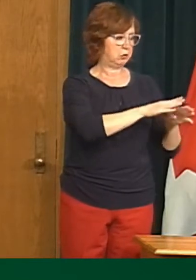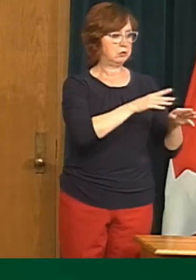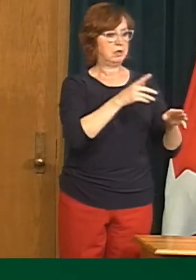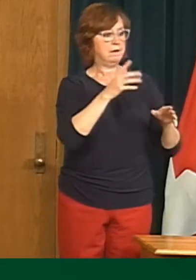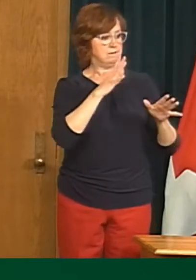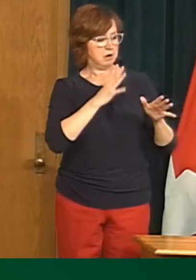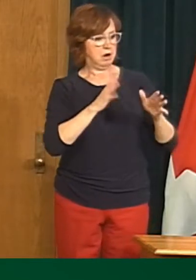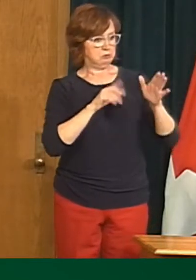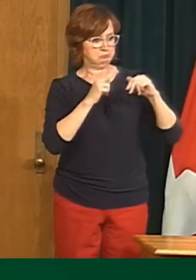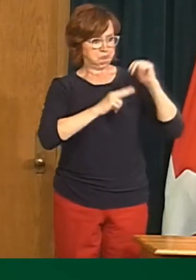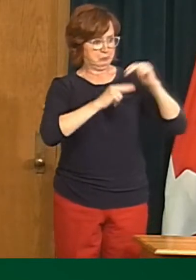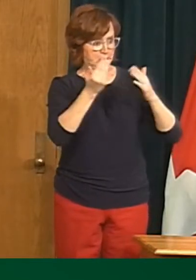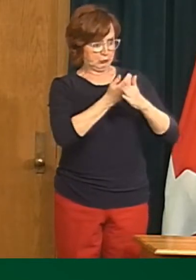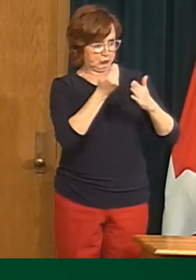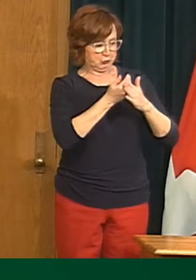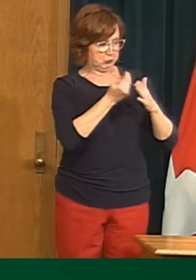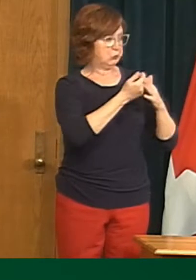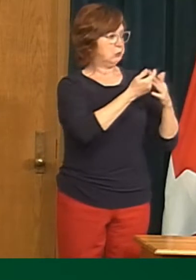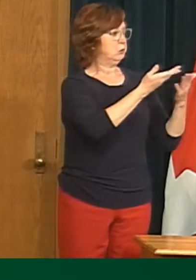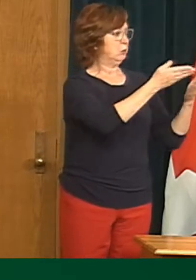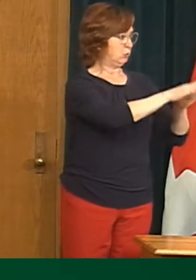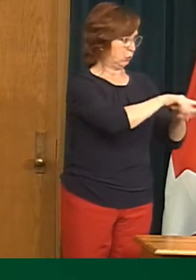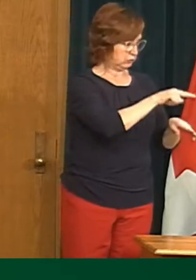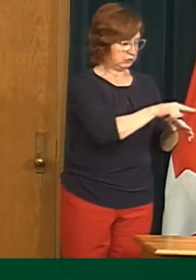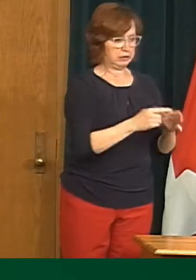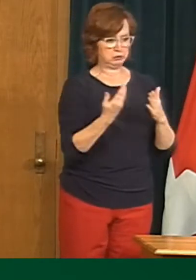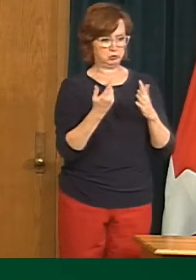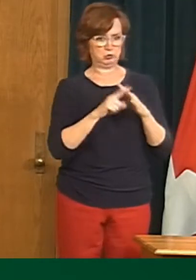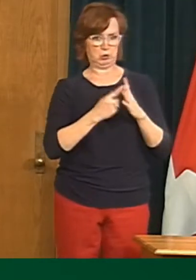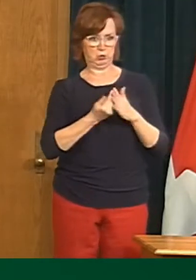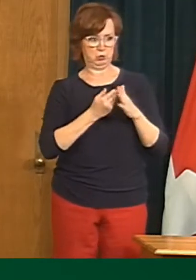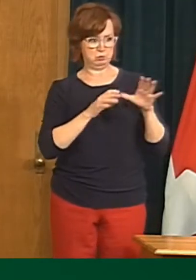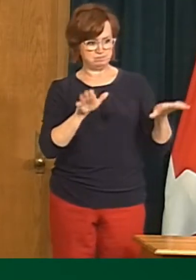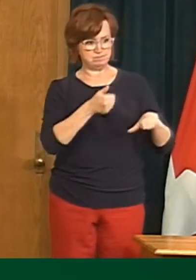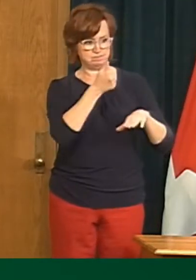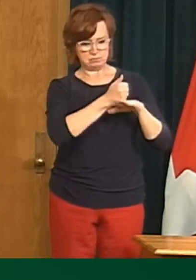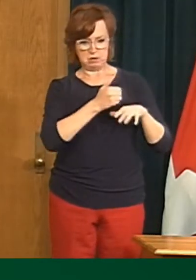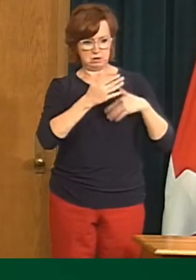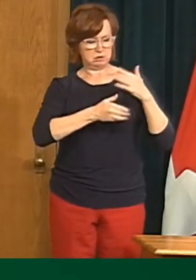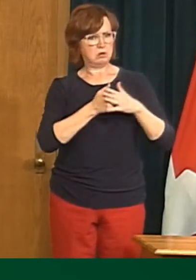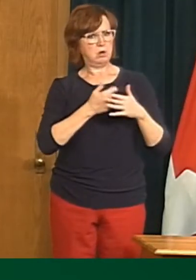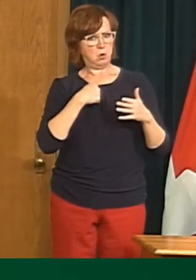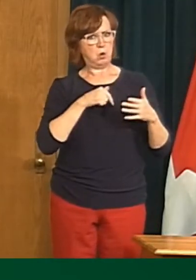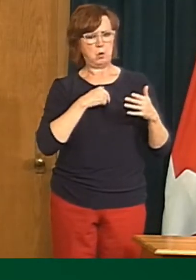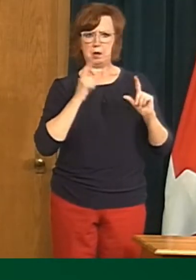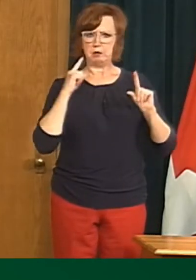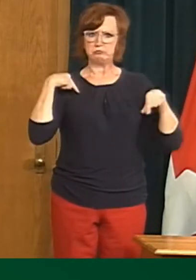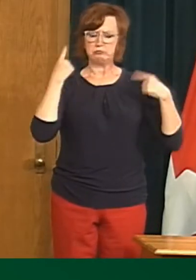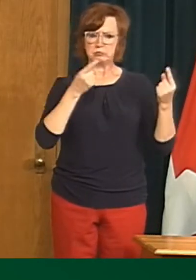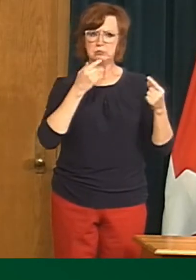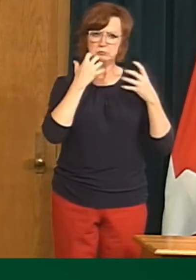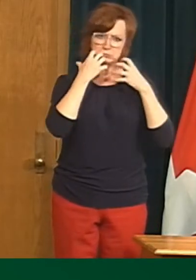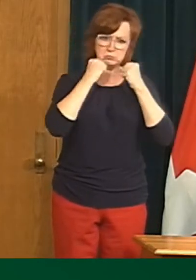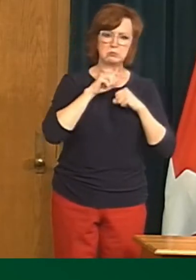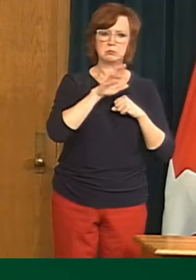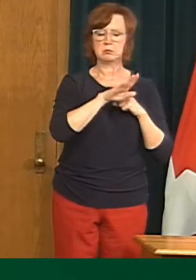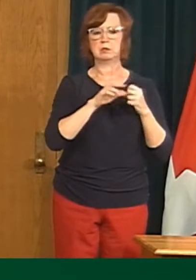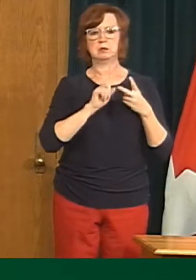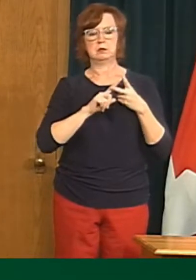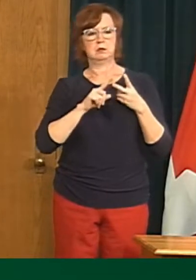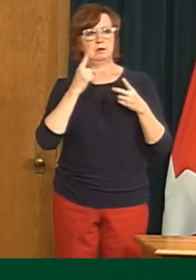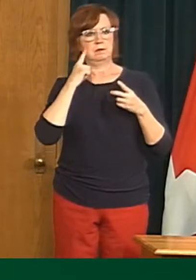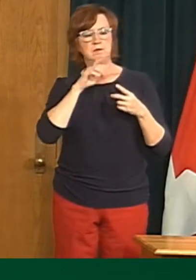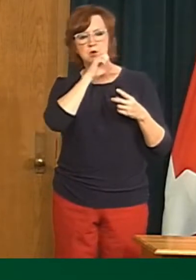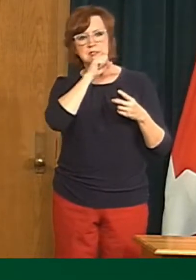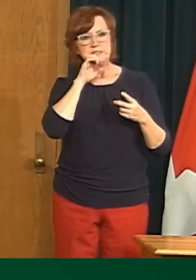invested heavily in the refurbishment and the upkeep of our healthcare facilities, long-term care homes, hospitals across this